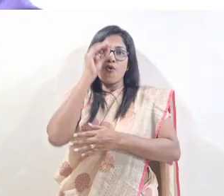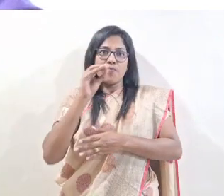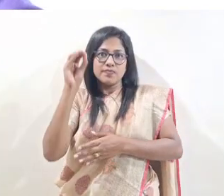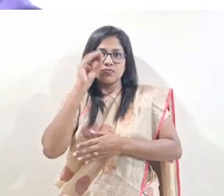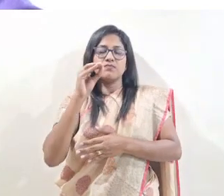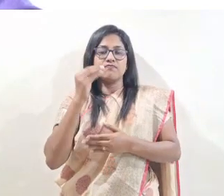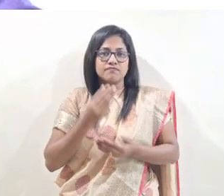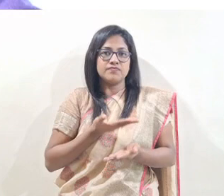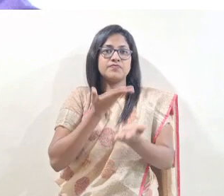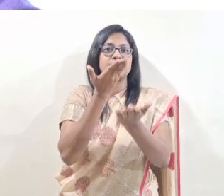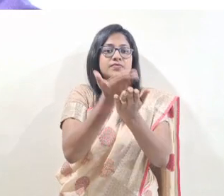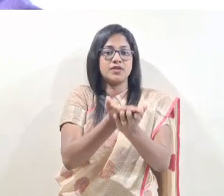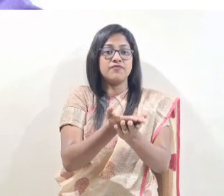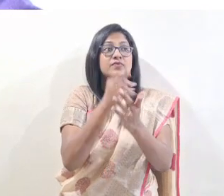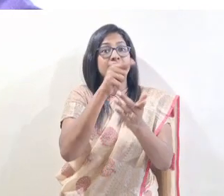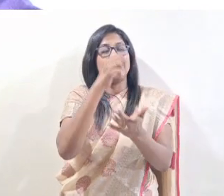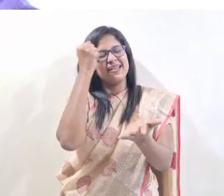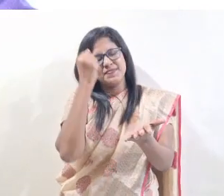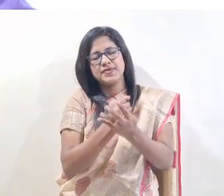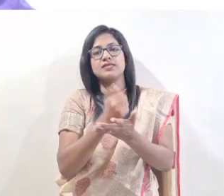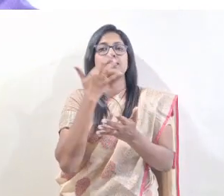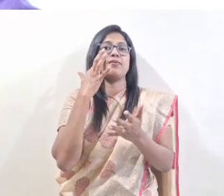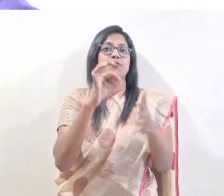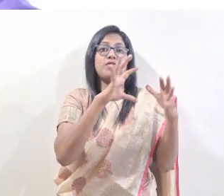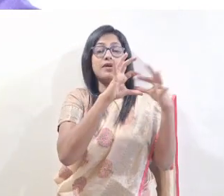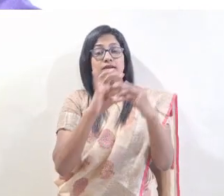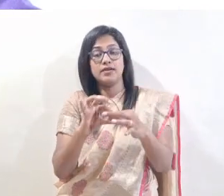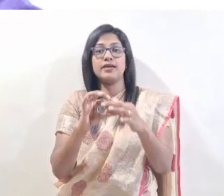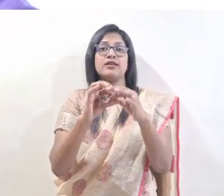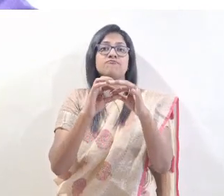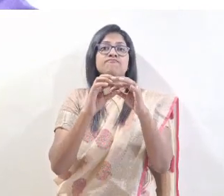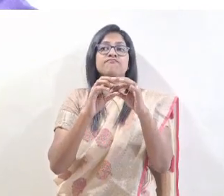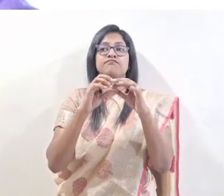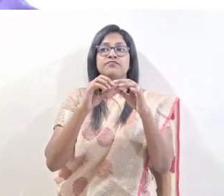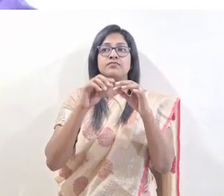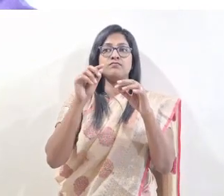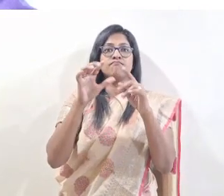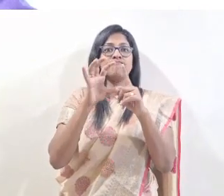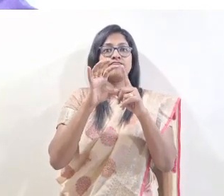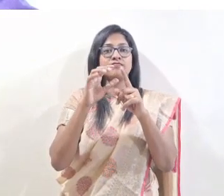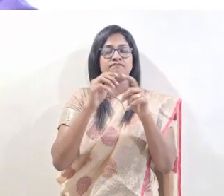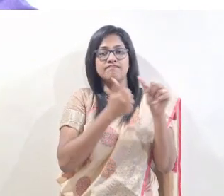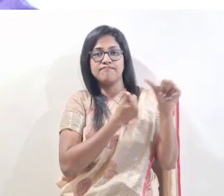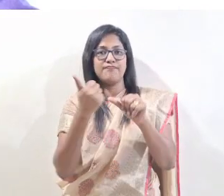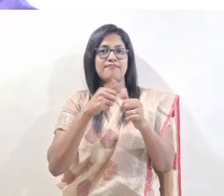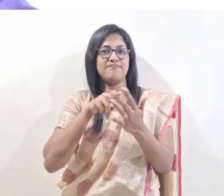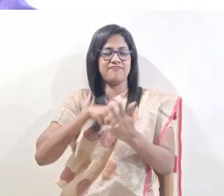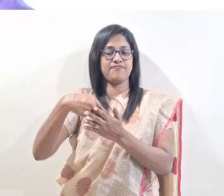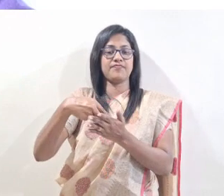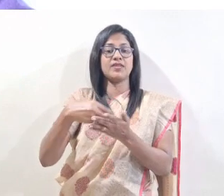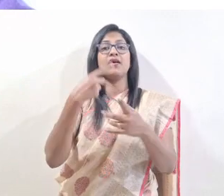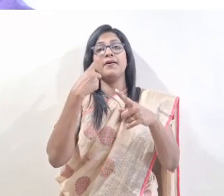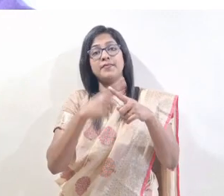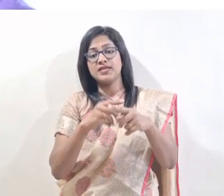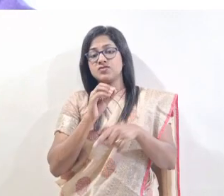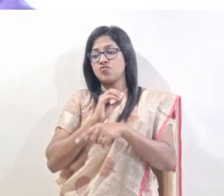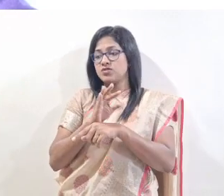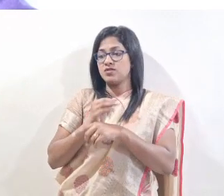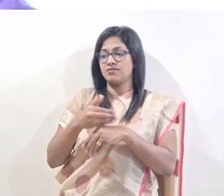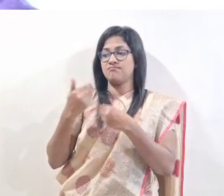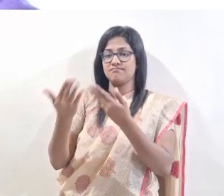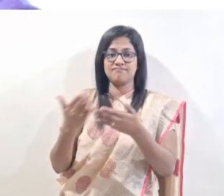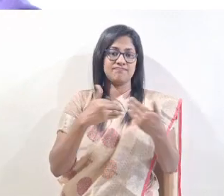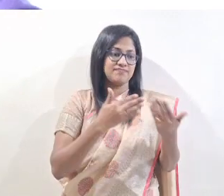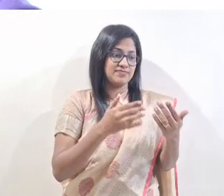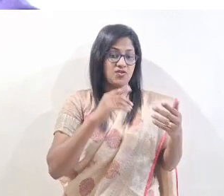to resilience. And of course, I was brief on the role of the consultant, and it's up for debate as to